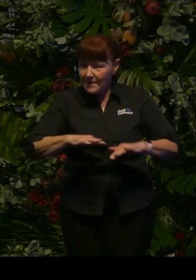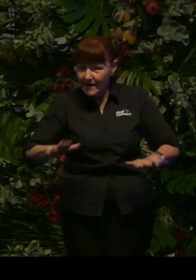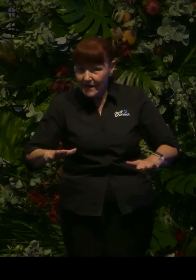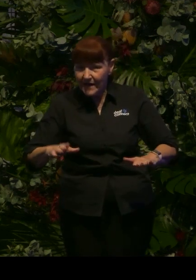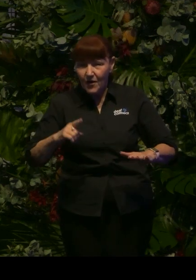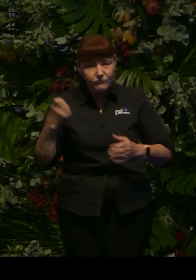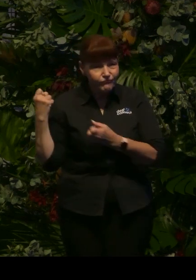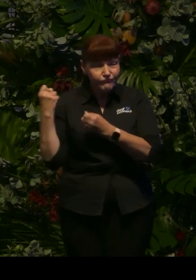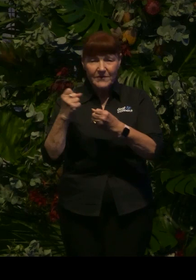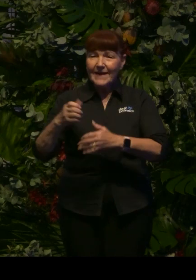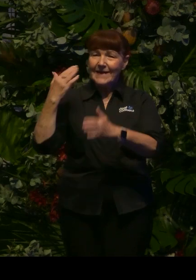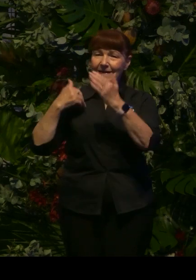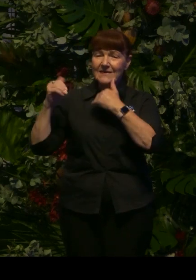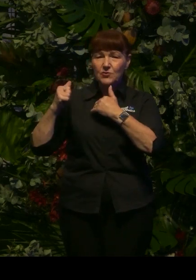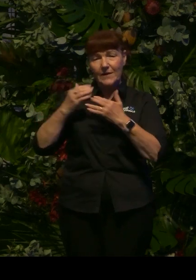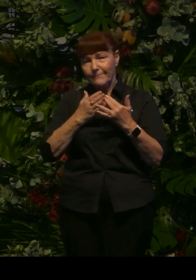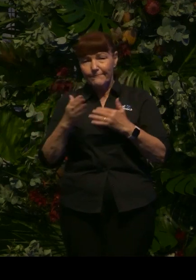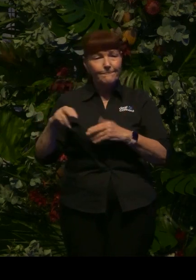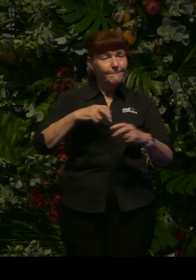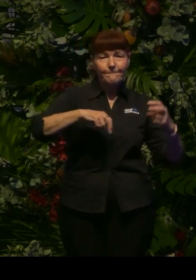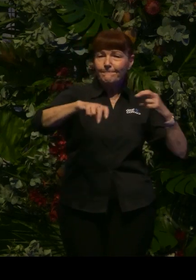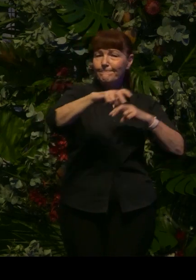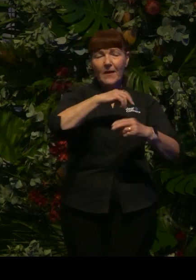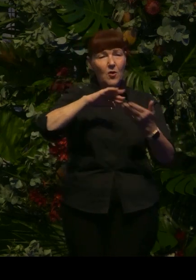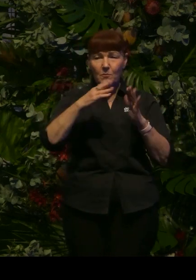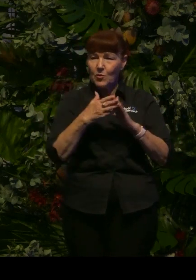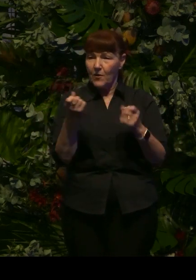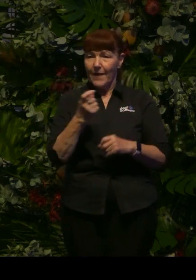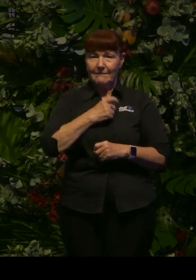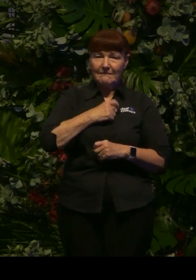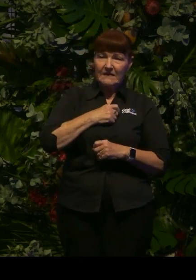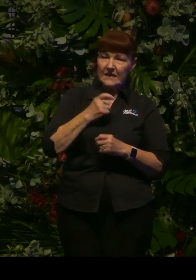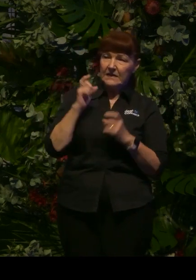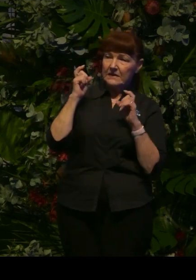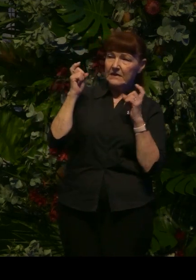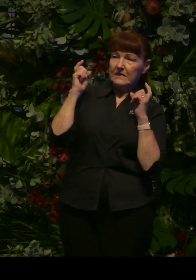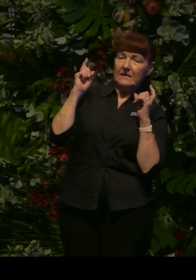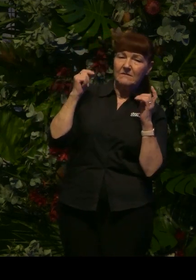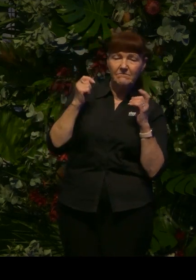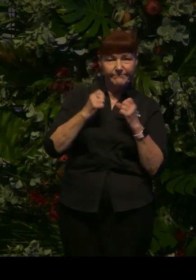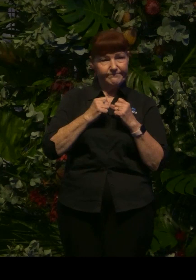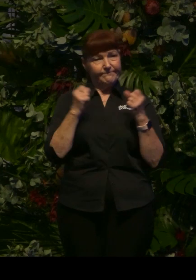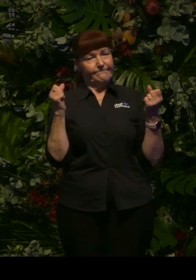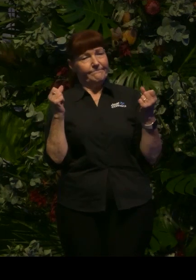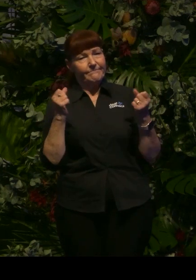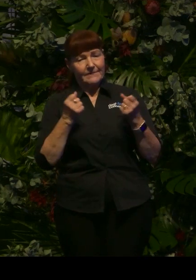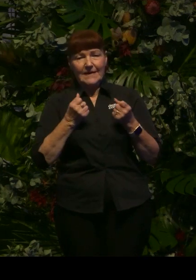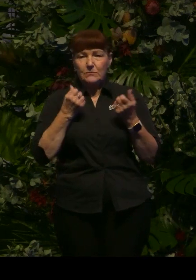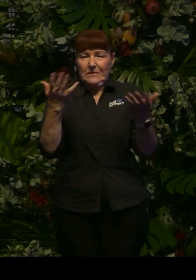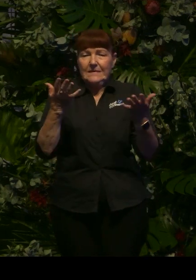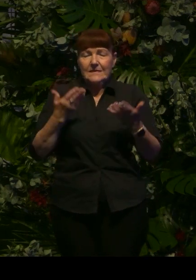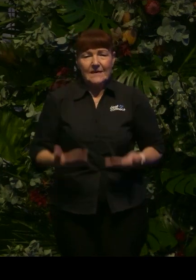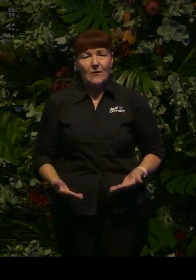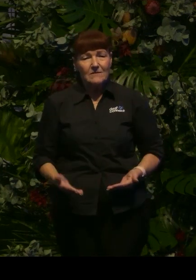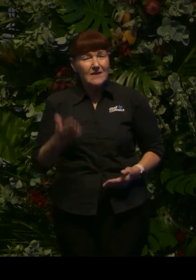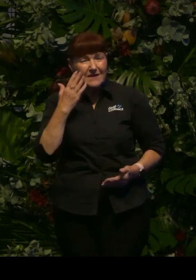true history, the freedom to move through our communities without fear of our lives and our loved ones, the freedom to thrive no matter what we look